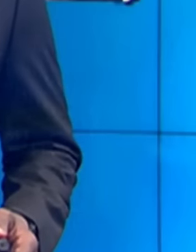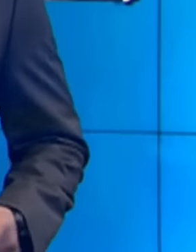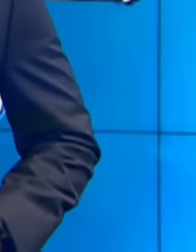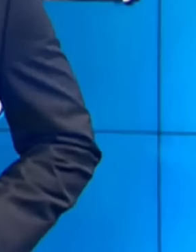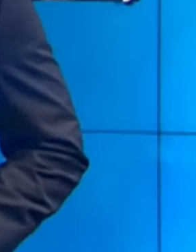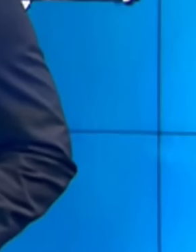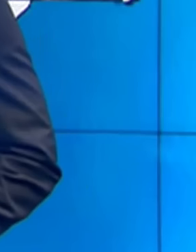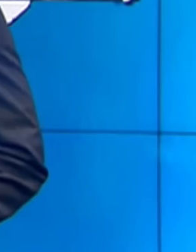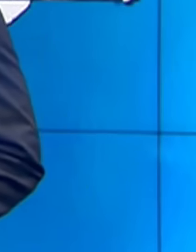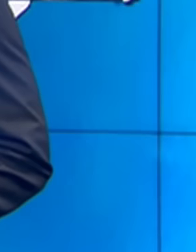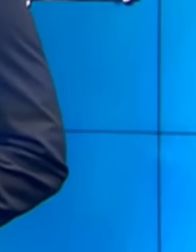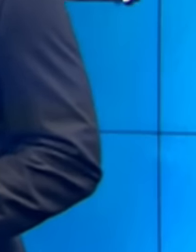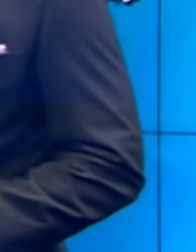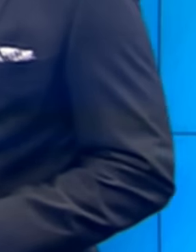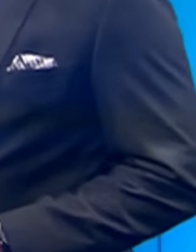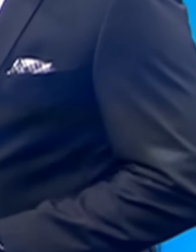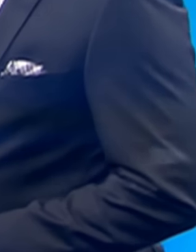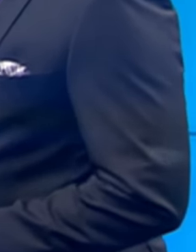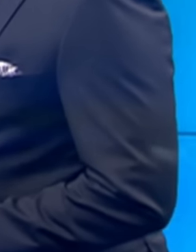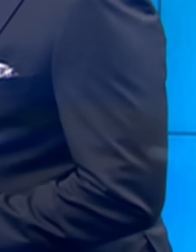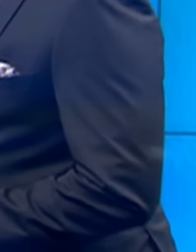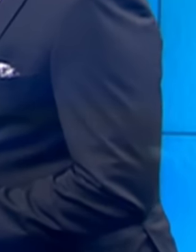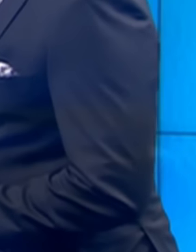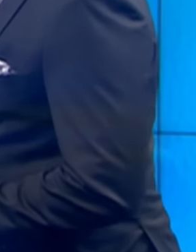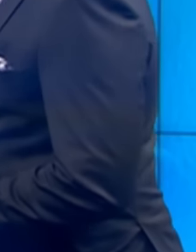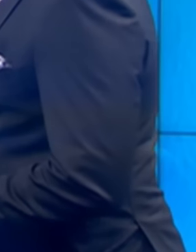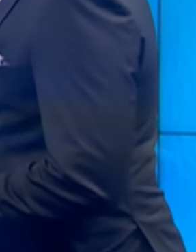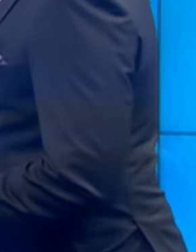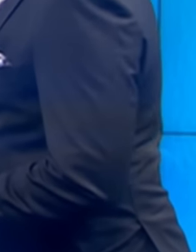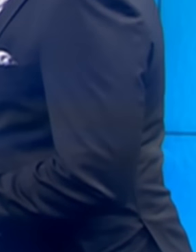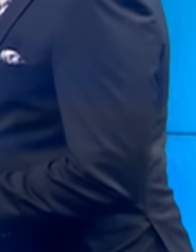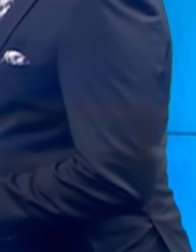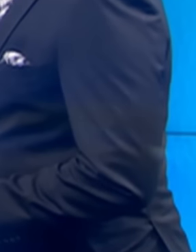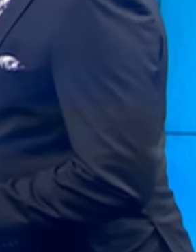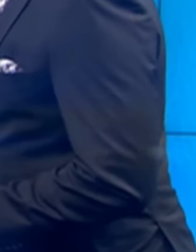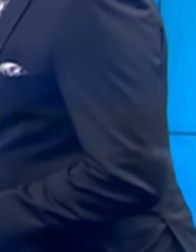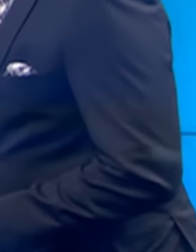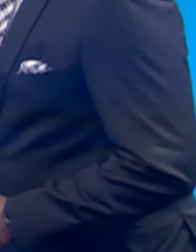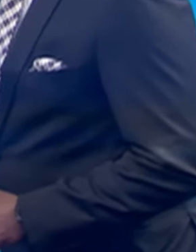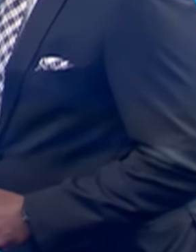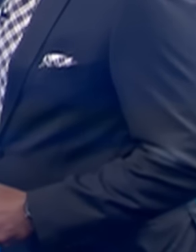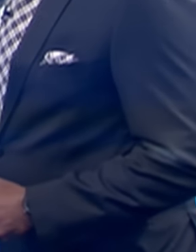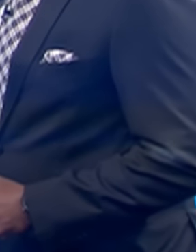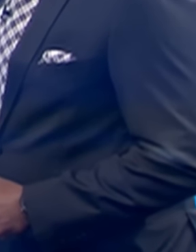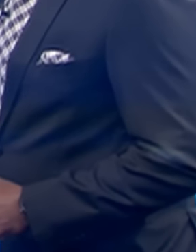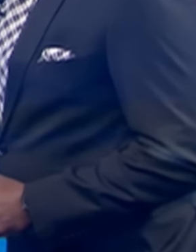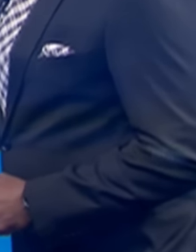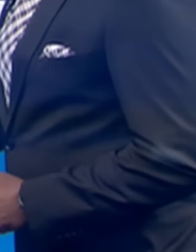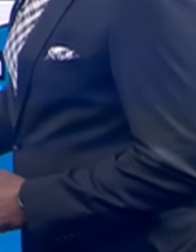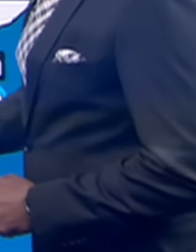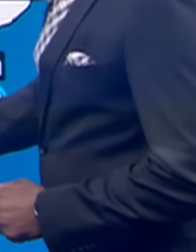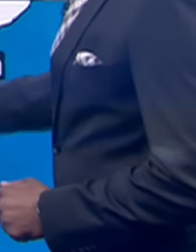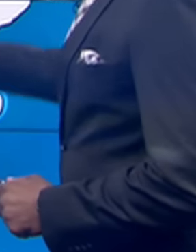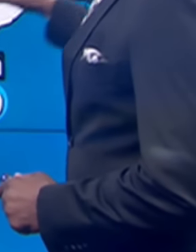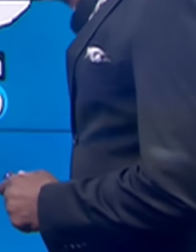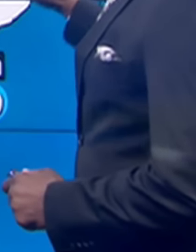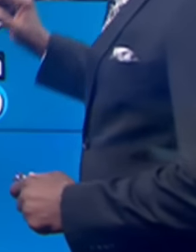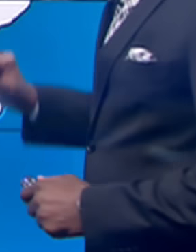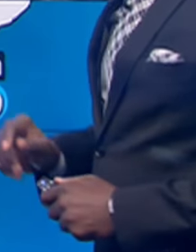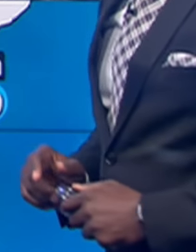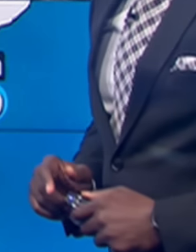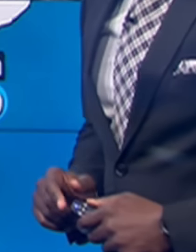se ke a leboa ba boima sa pele pele fela se mbaka jeno ho se pele se lebetseng bohle bana ntla fela le hore ha o shebile ka mafikeng o tla fihla hona ka kapa bophirima le hona ka re kapa o le